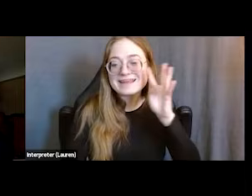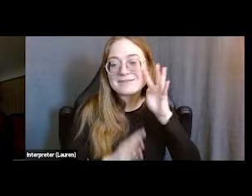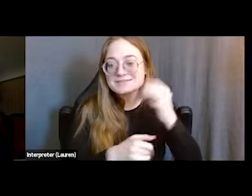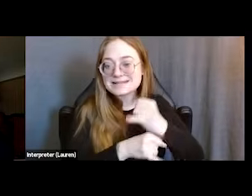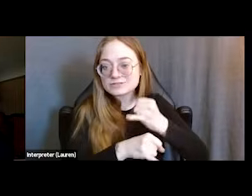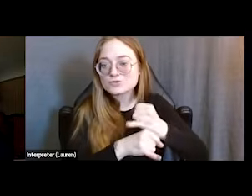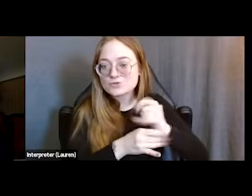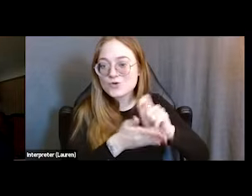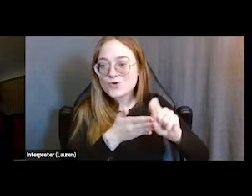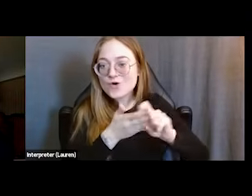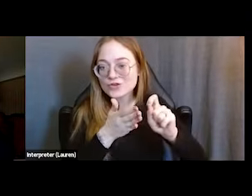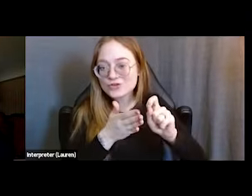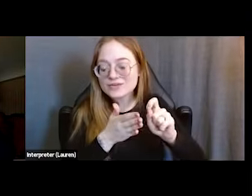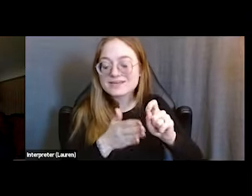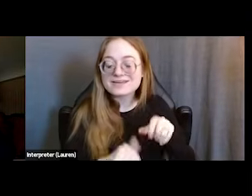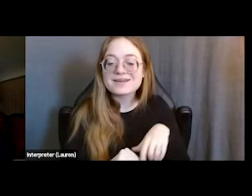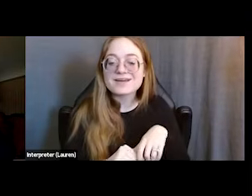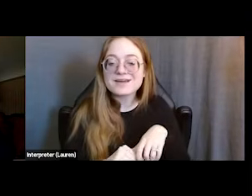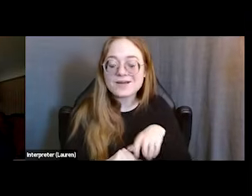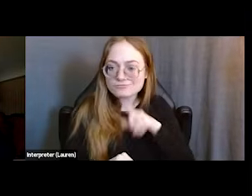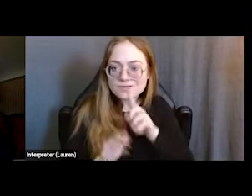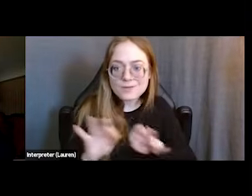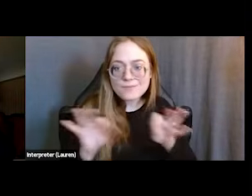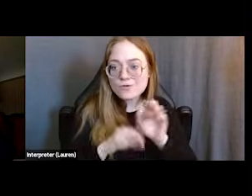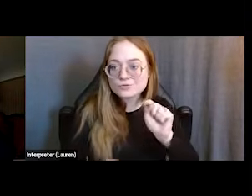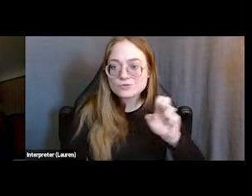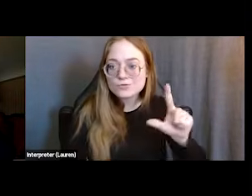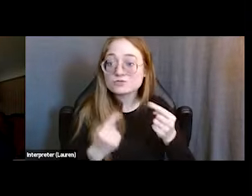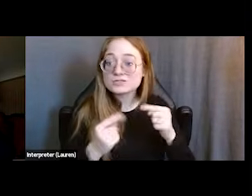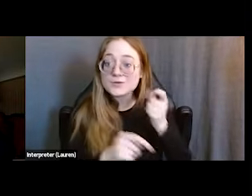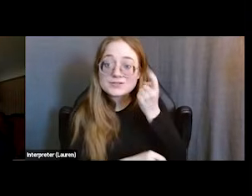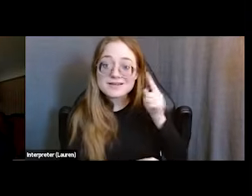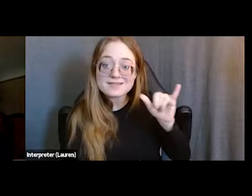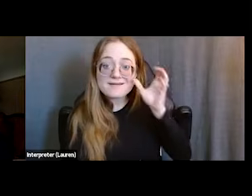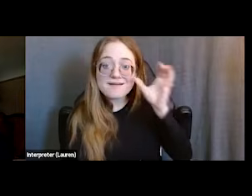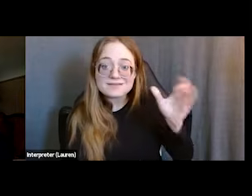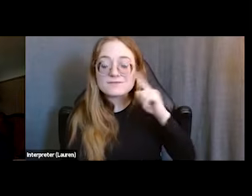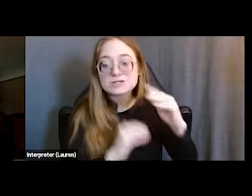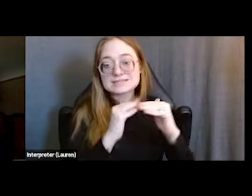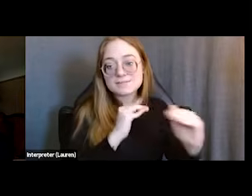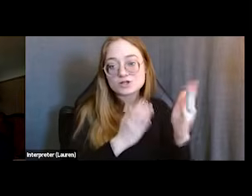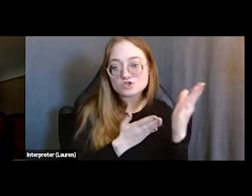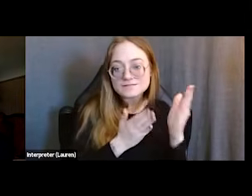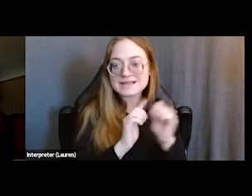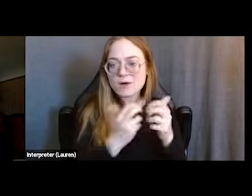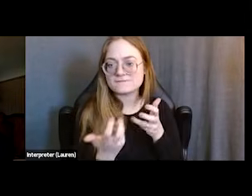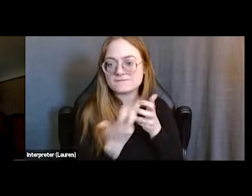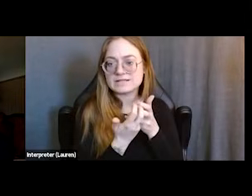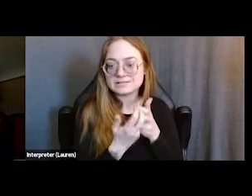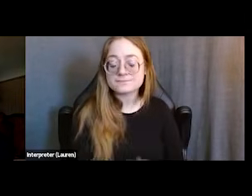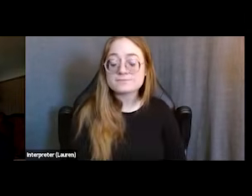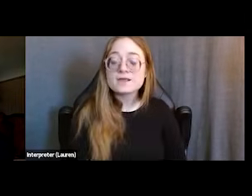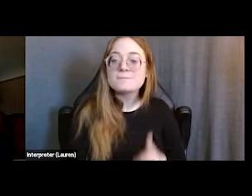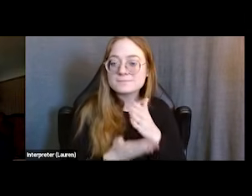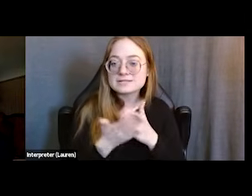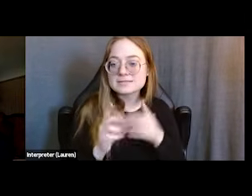authored, which is a really important tool if you're trying to understand this concept of stabilization services and how they fit. But some of the highlights